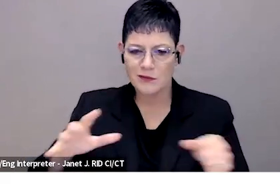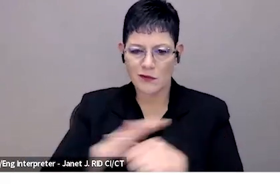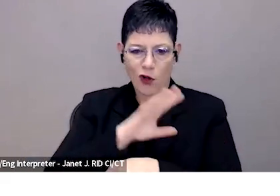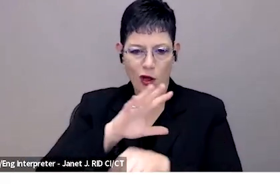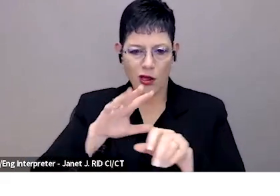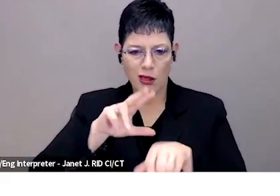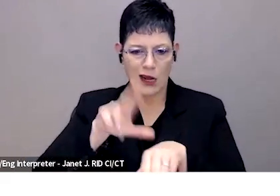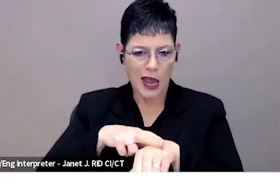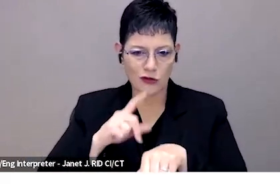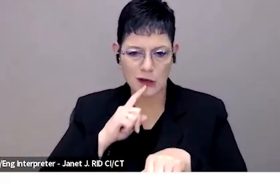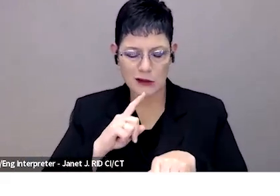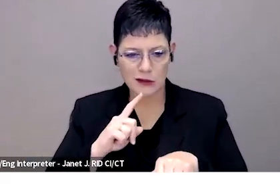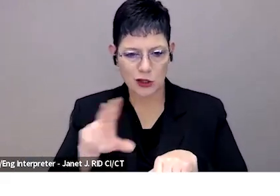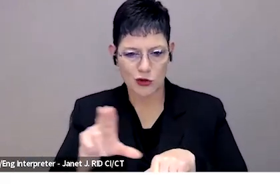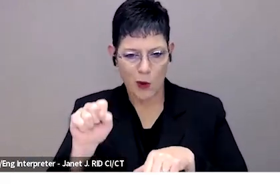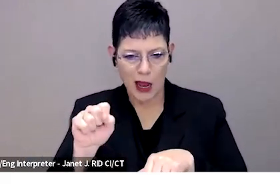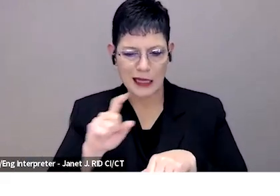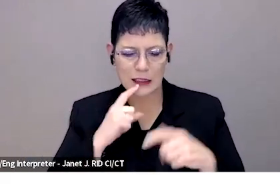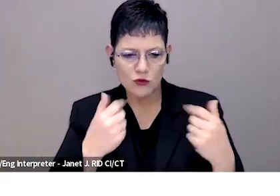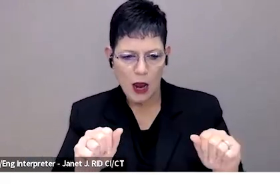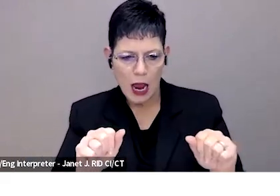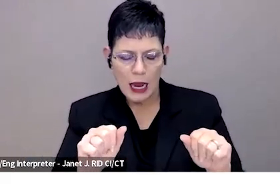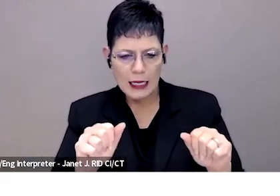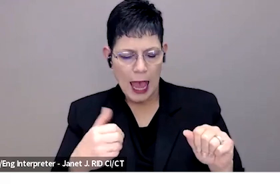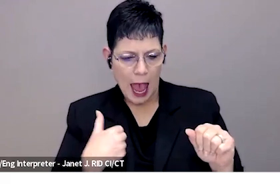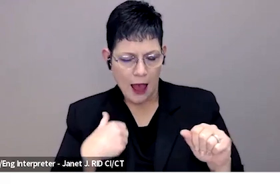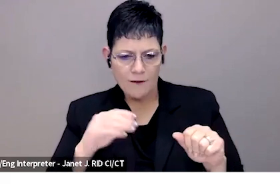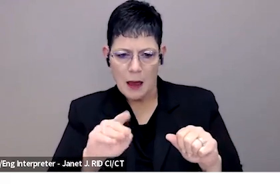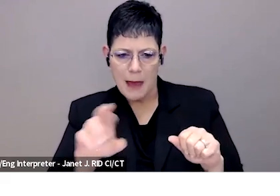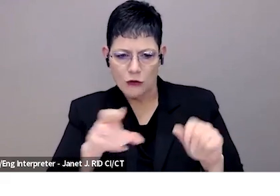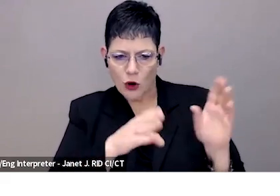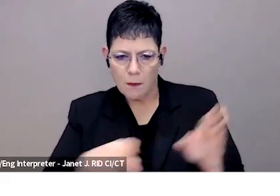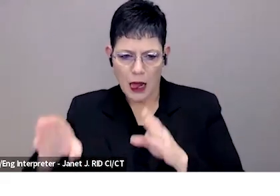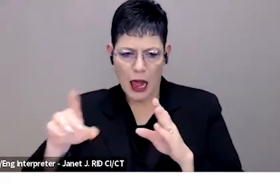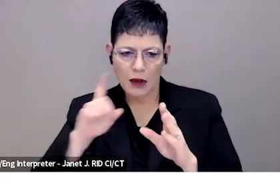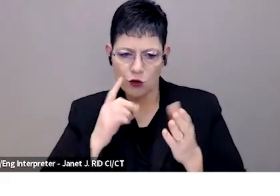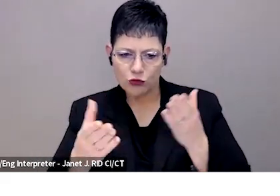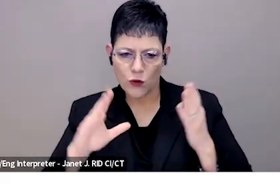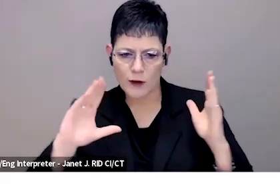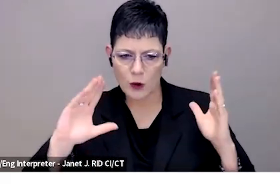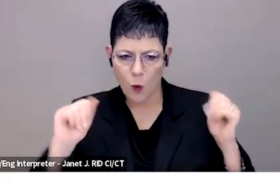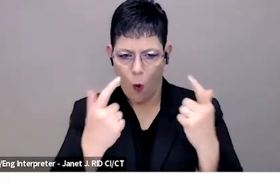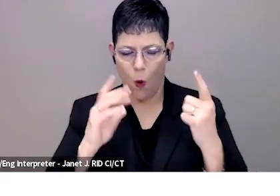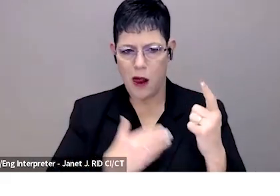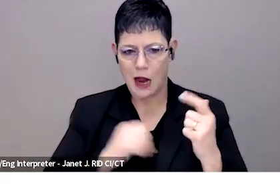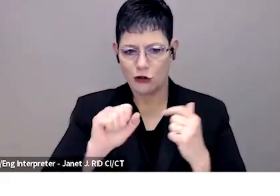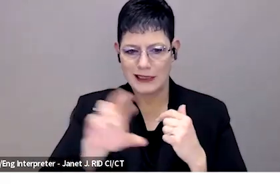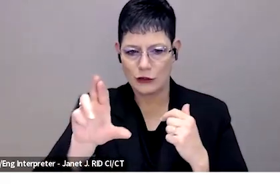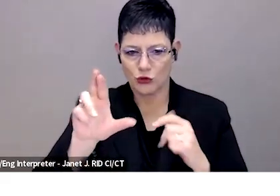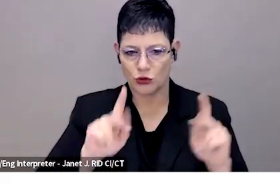now looking at implementing some form of master plan on aging to serve all our seniors. So it starts